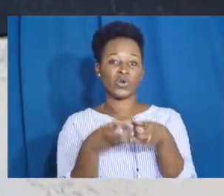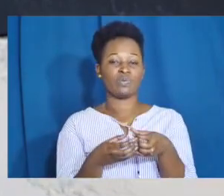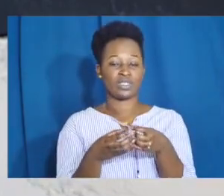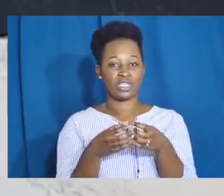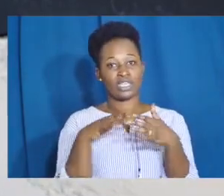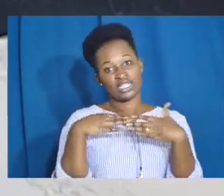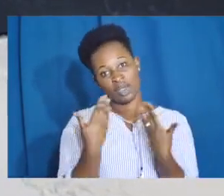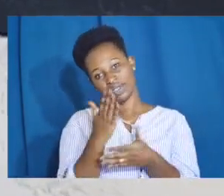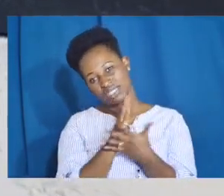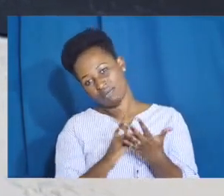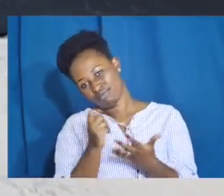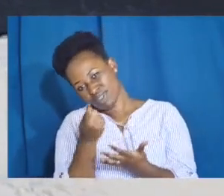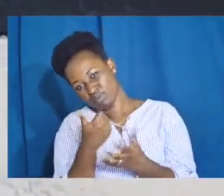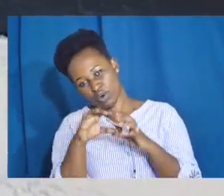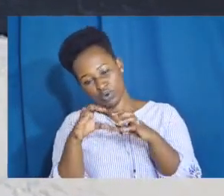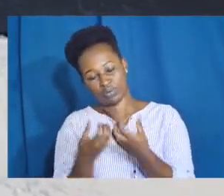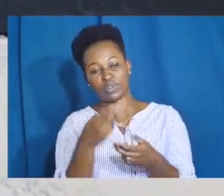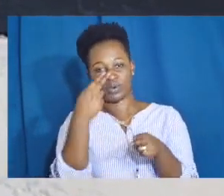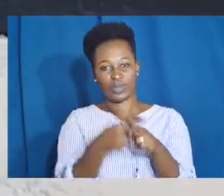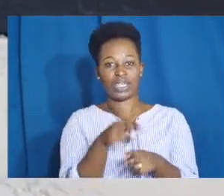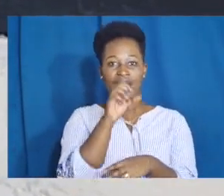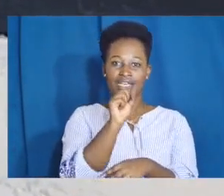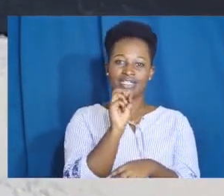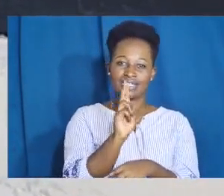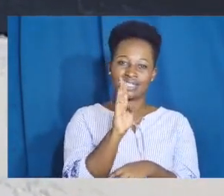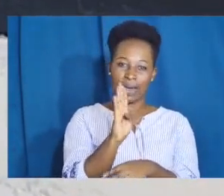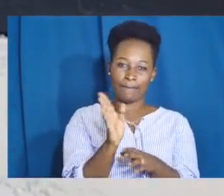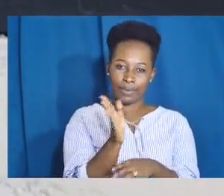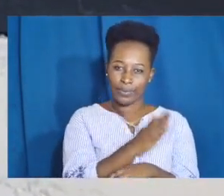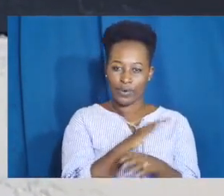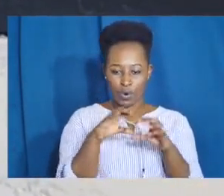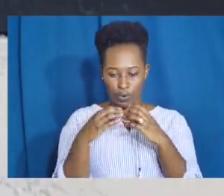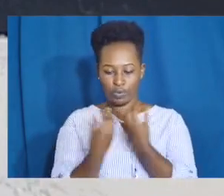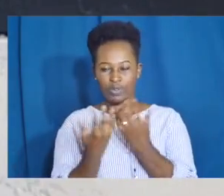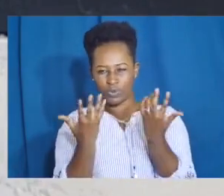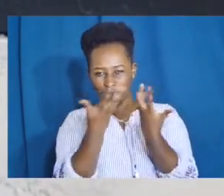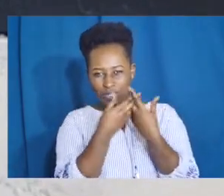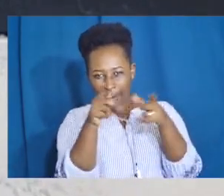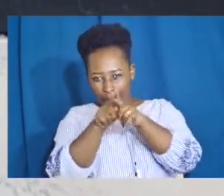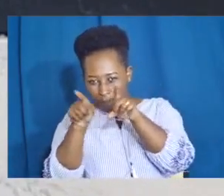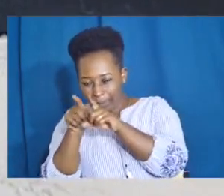or some small groups, which we call subgroups, according to their similarities.